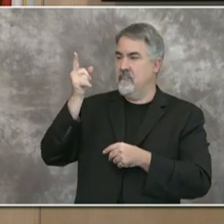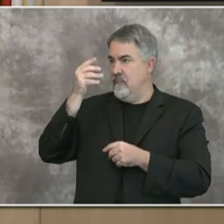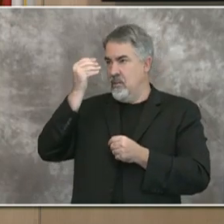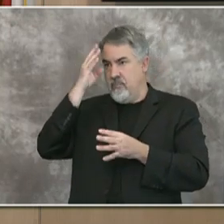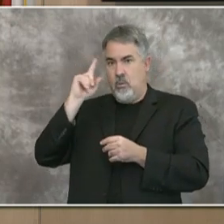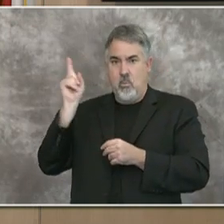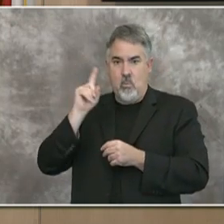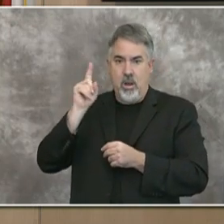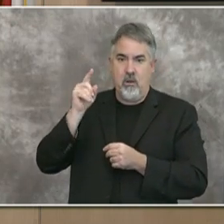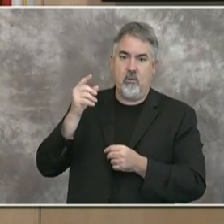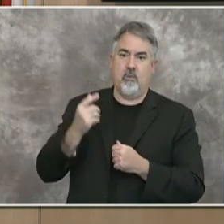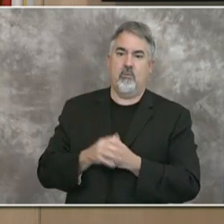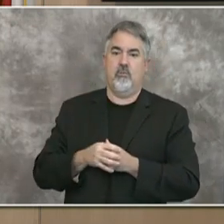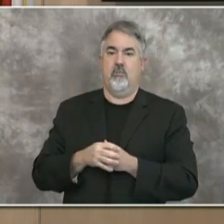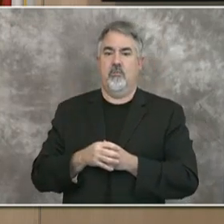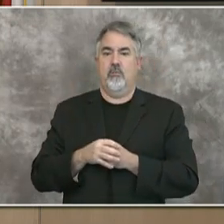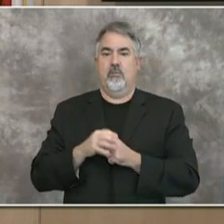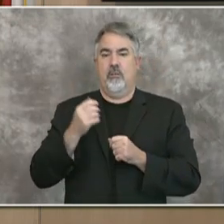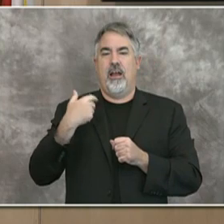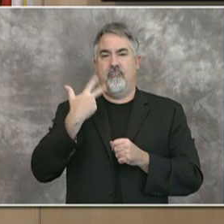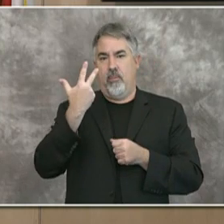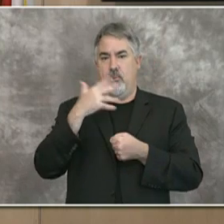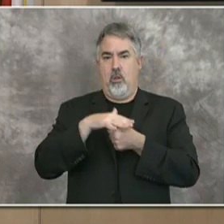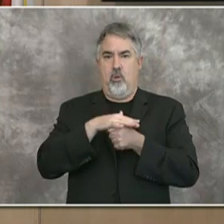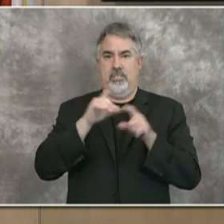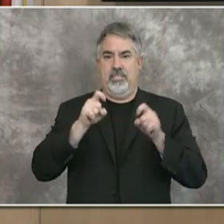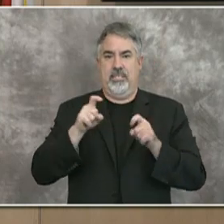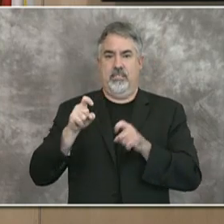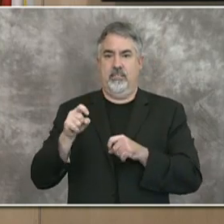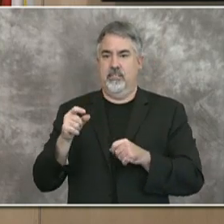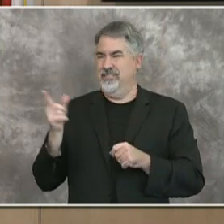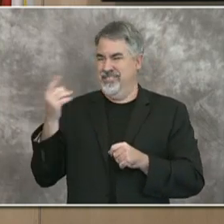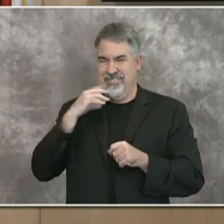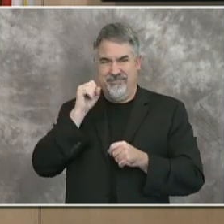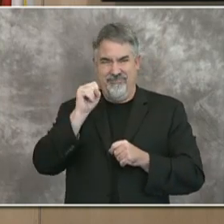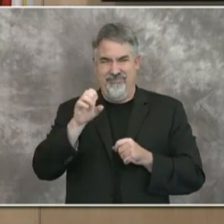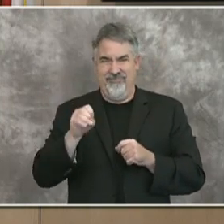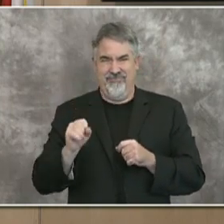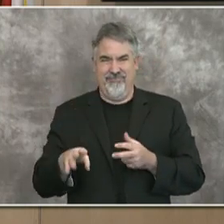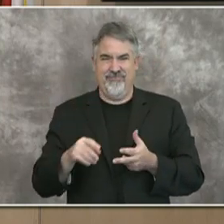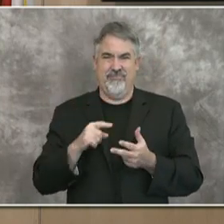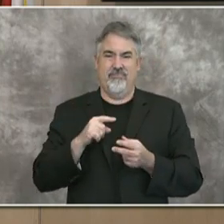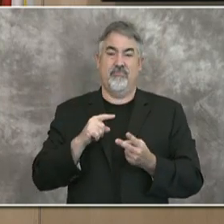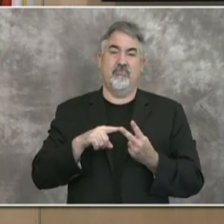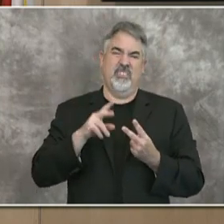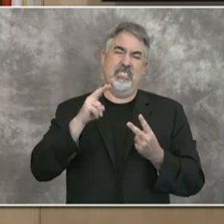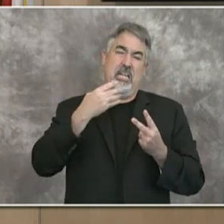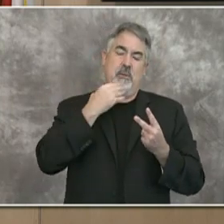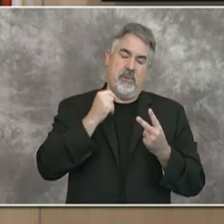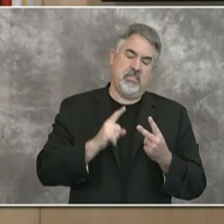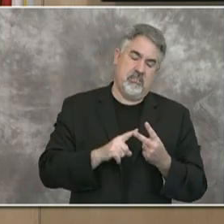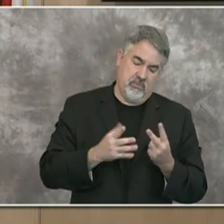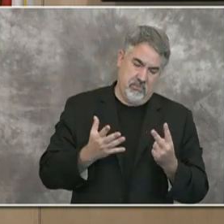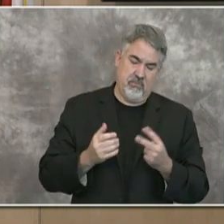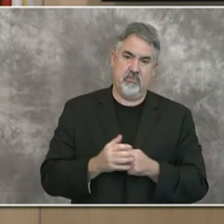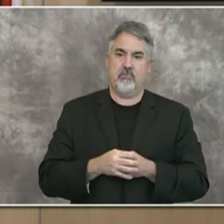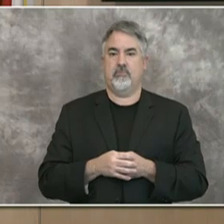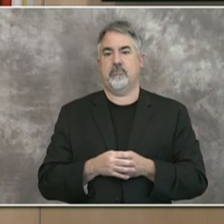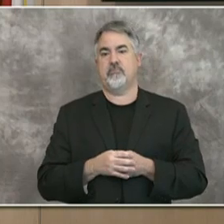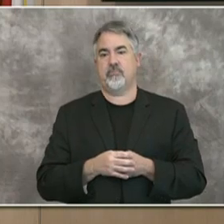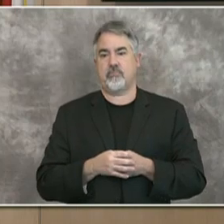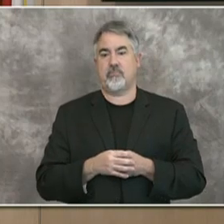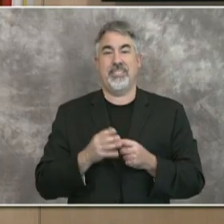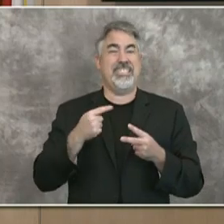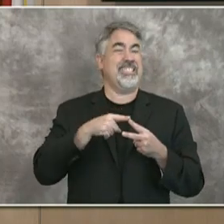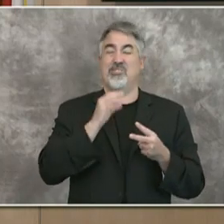sign up for those 3 testing locations that I mentioned that are available. That would be the second best thing, secondary to your healthcare provider if you don't